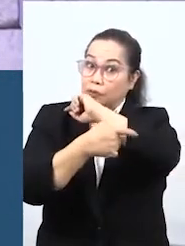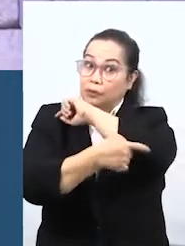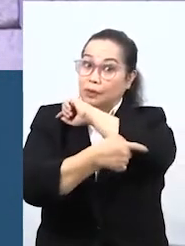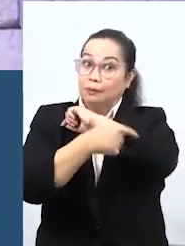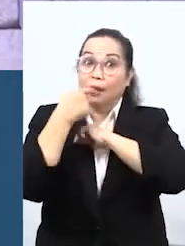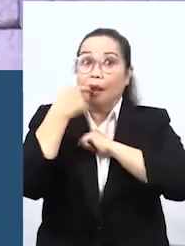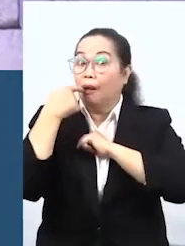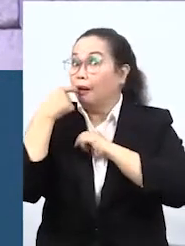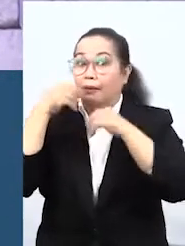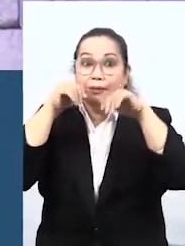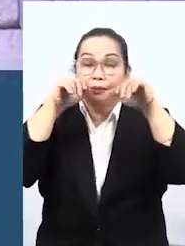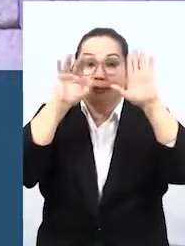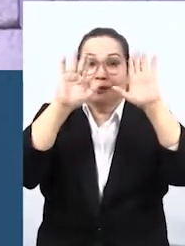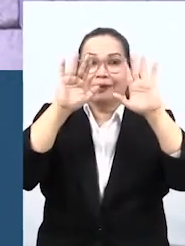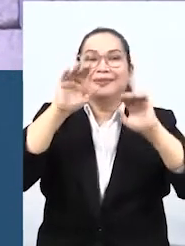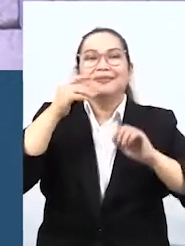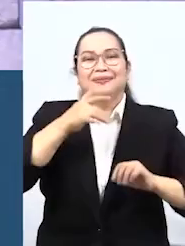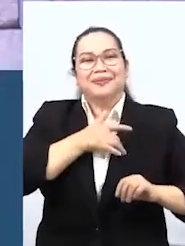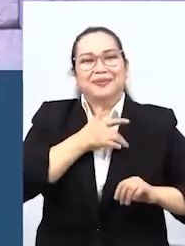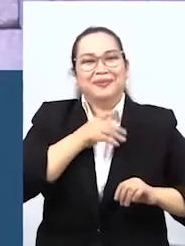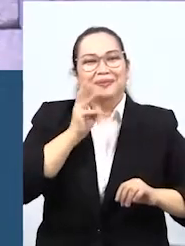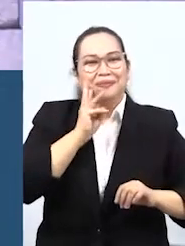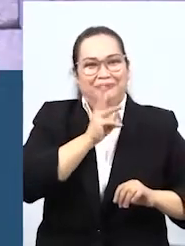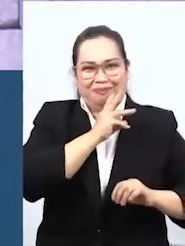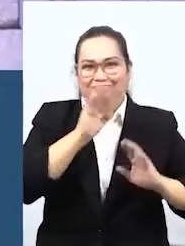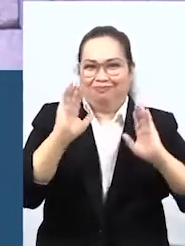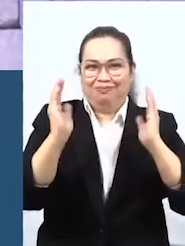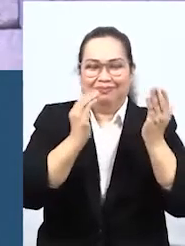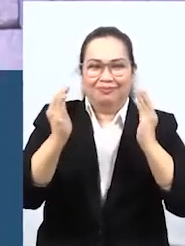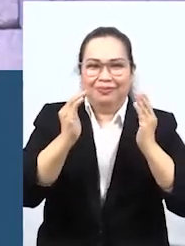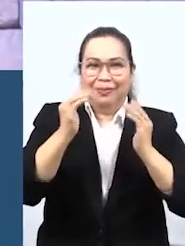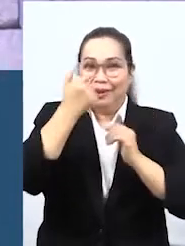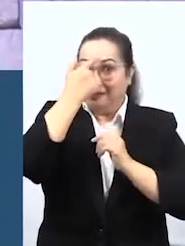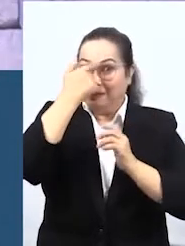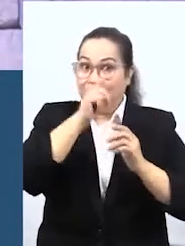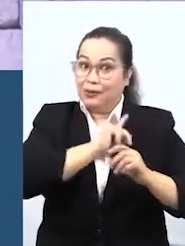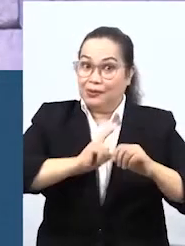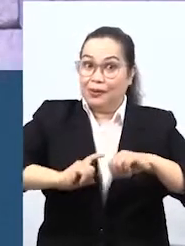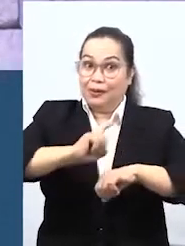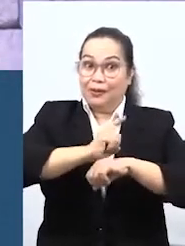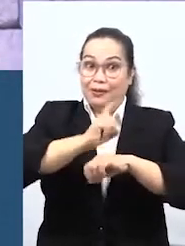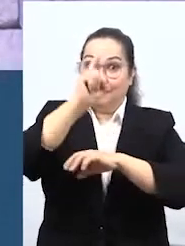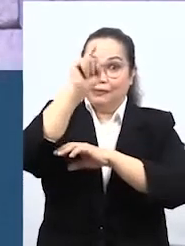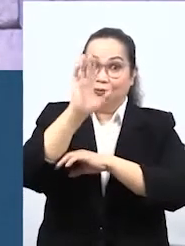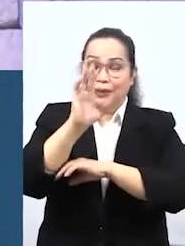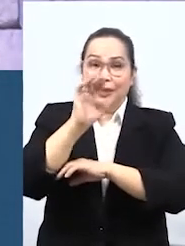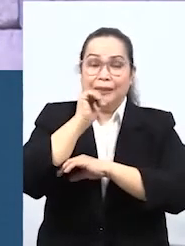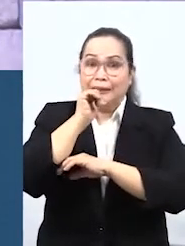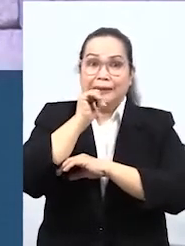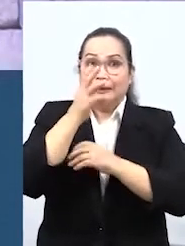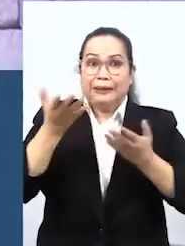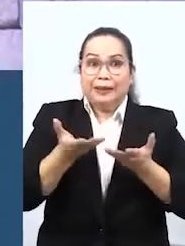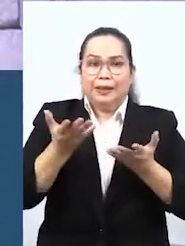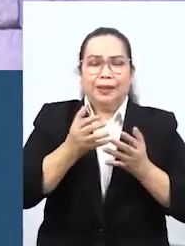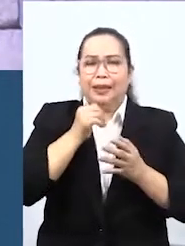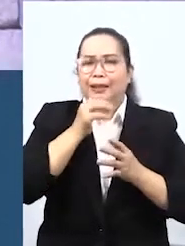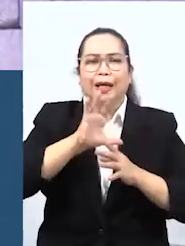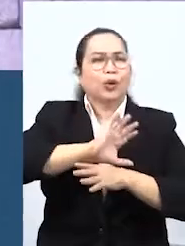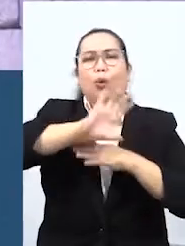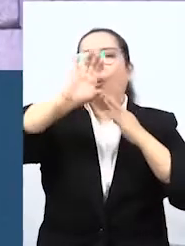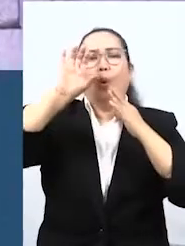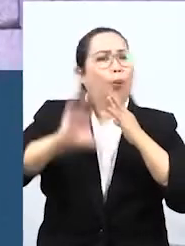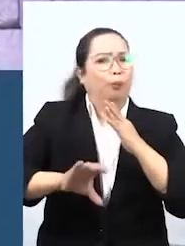would feel like the widow in this story it's because the kingdom of God is here But it's not totally here